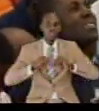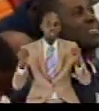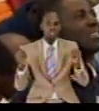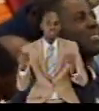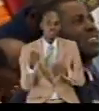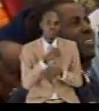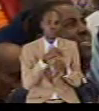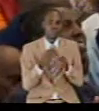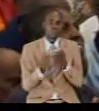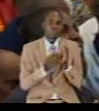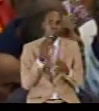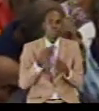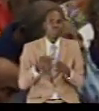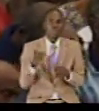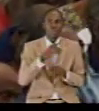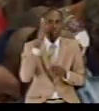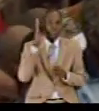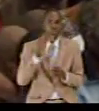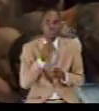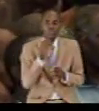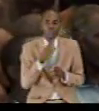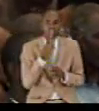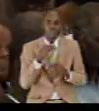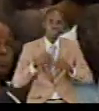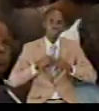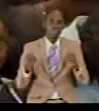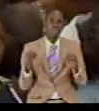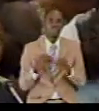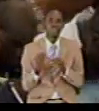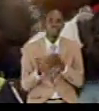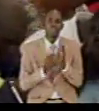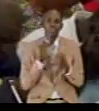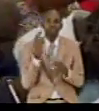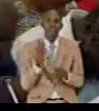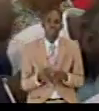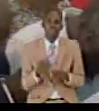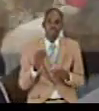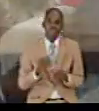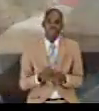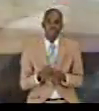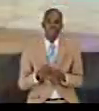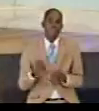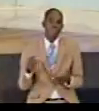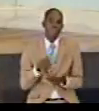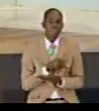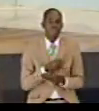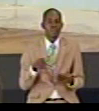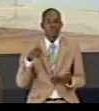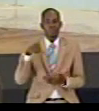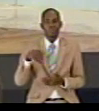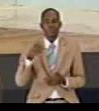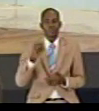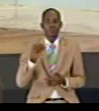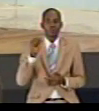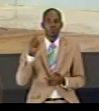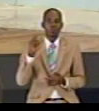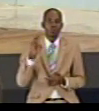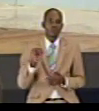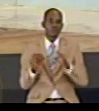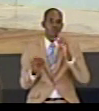will not be denied. Psalm 46, verse 1. Psalm